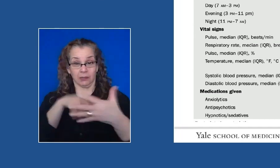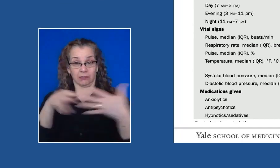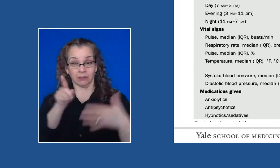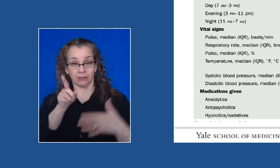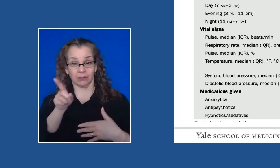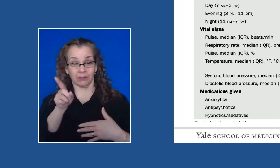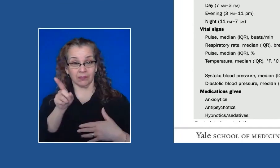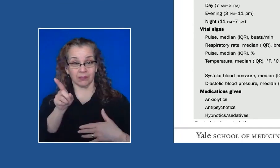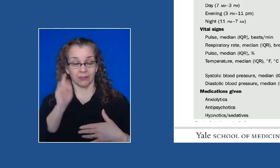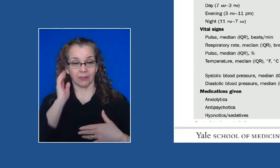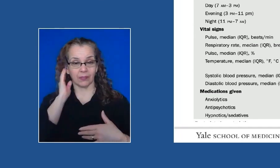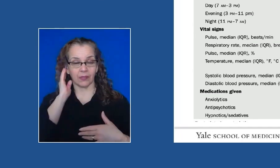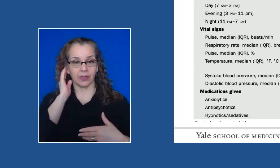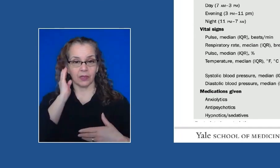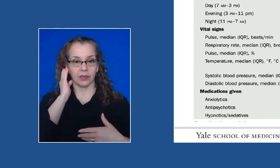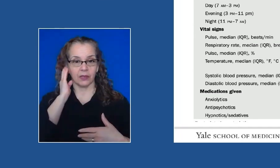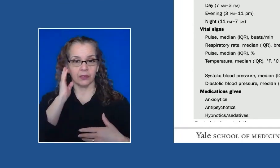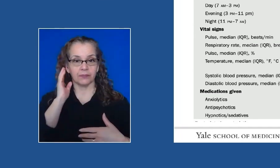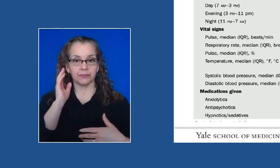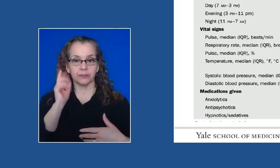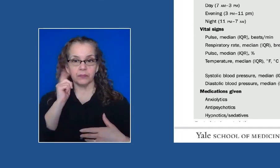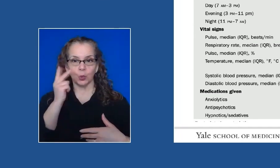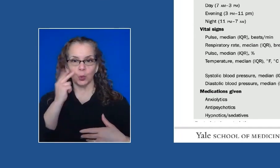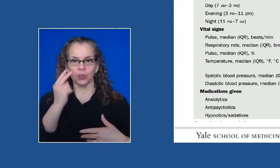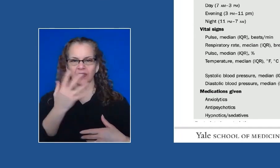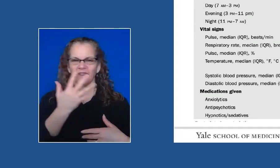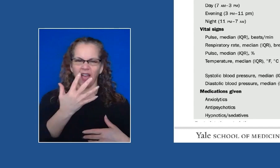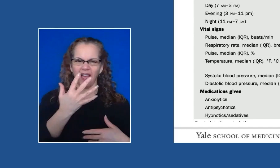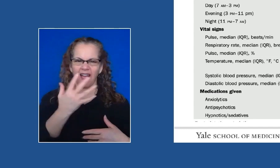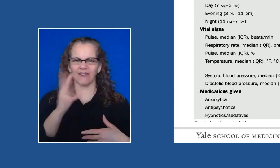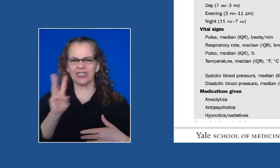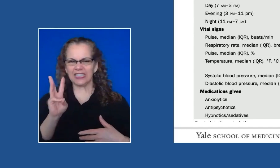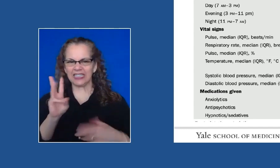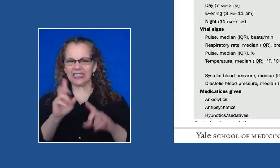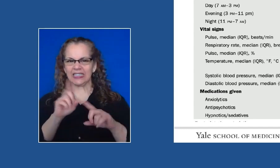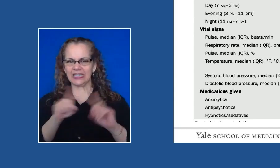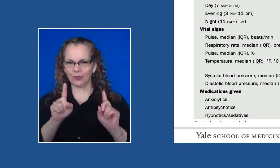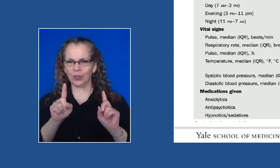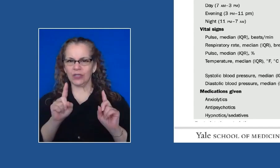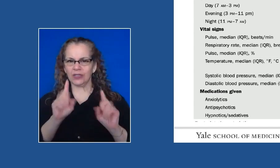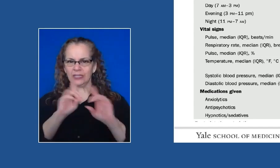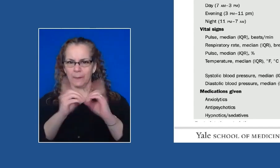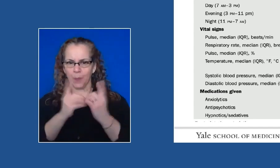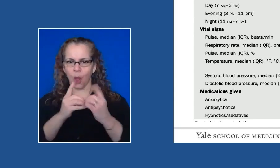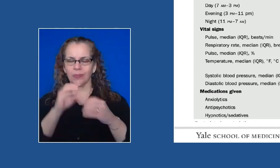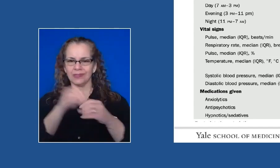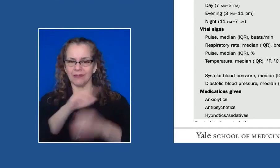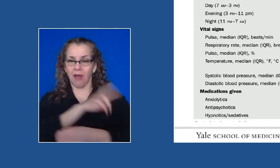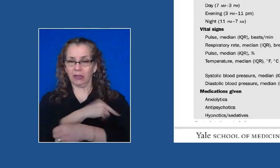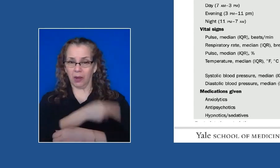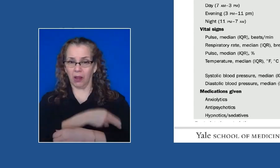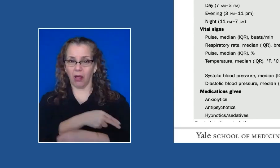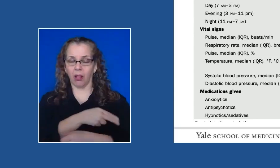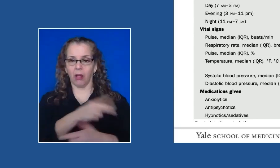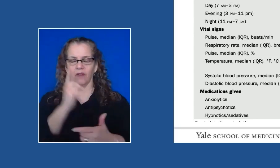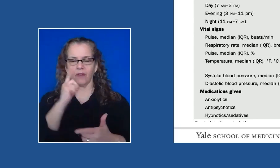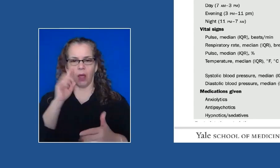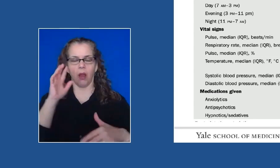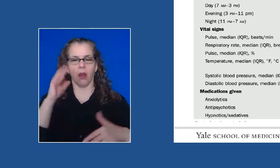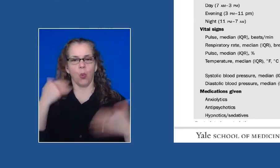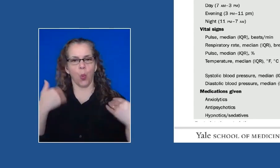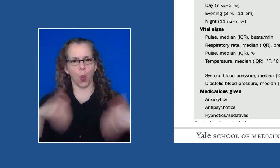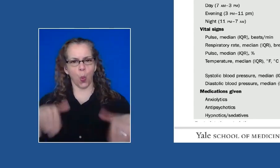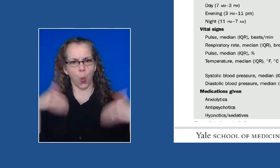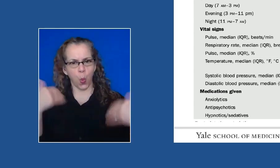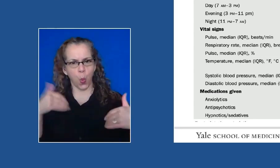across 5 or 6 emergency department sites here at Yale-New Haven Hospital, we have found a staggering number of restraints.